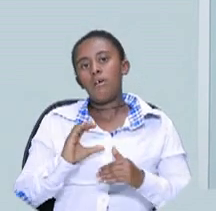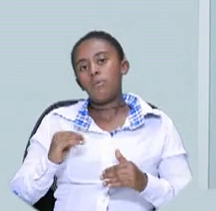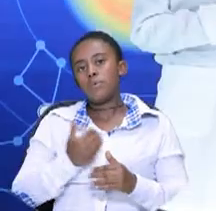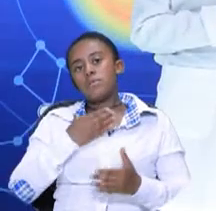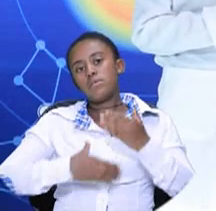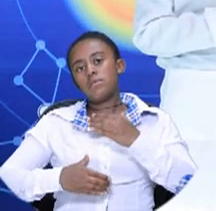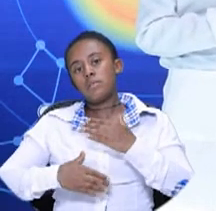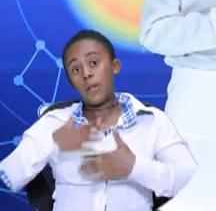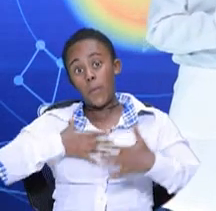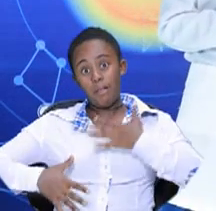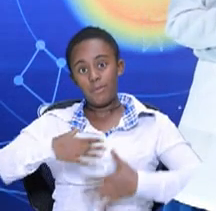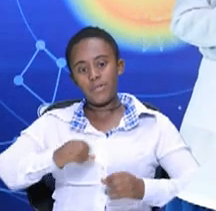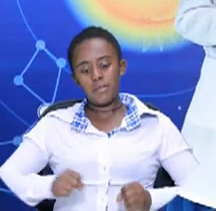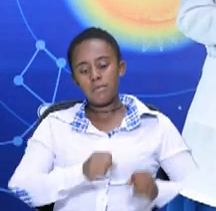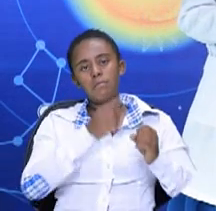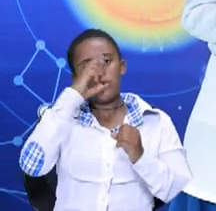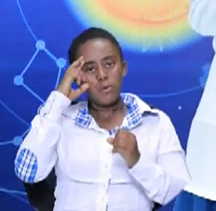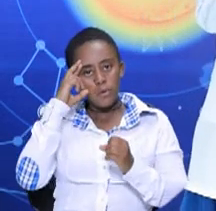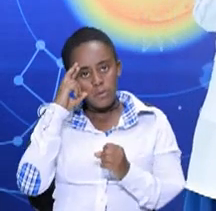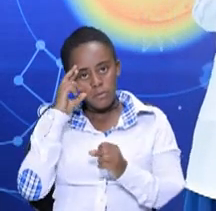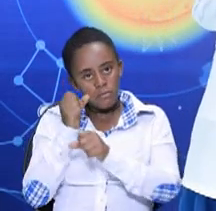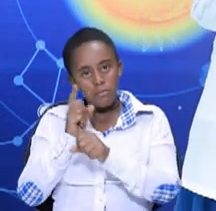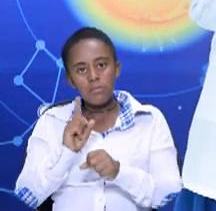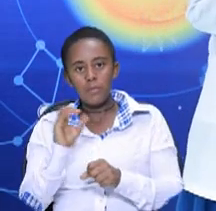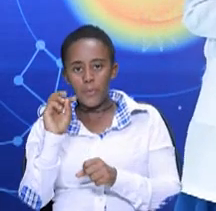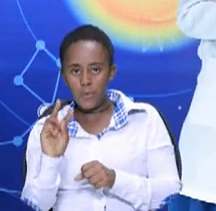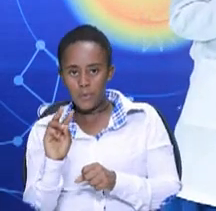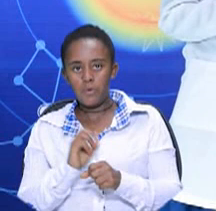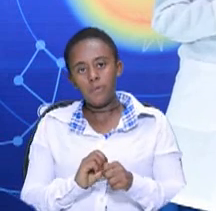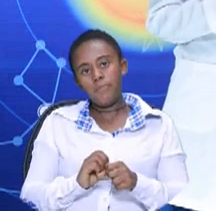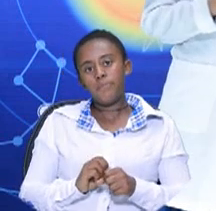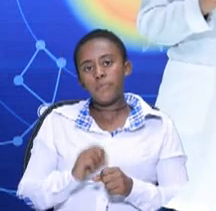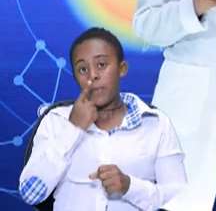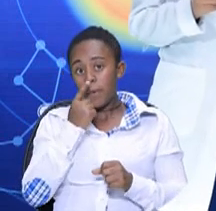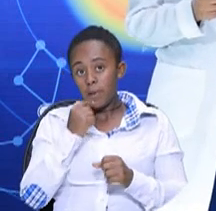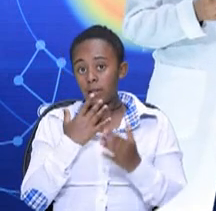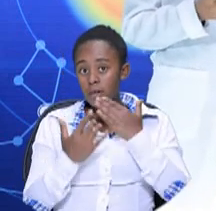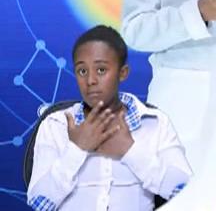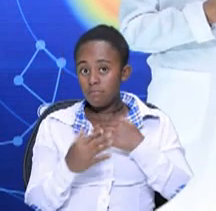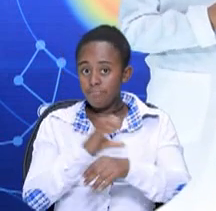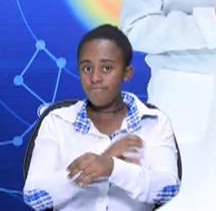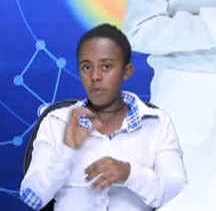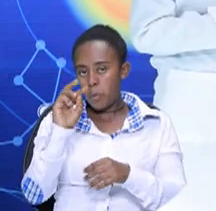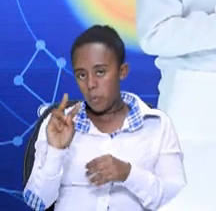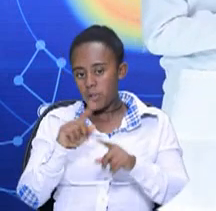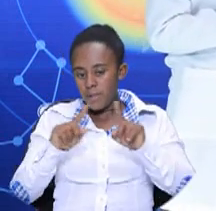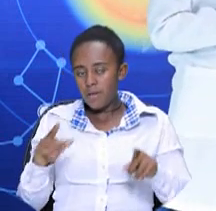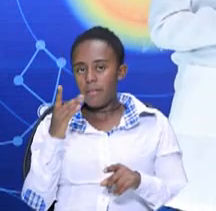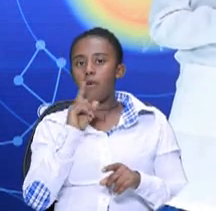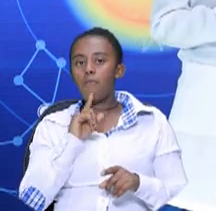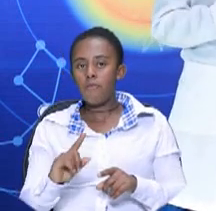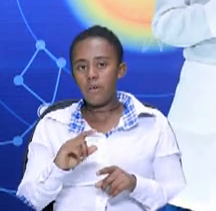system because they carry oxygen. Red blood cells carry oxygen because they have a special type